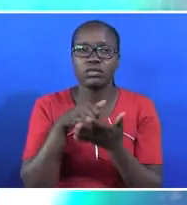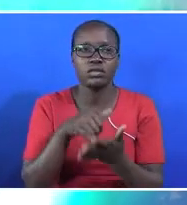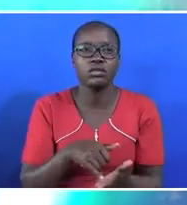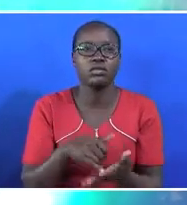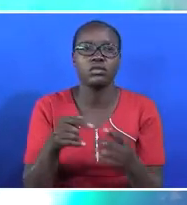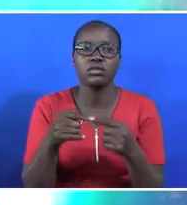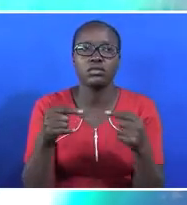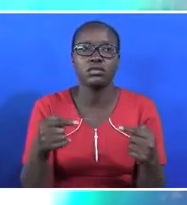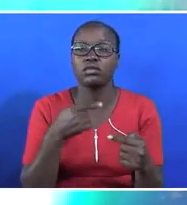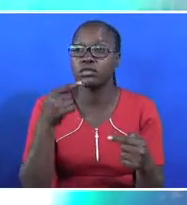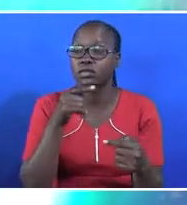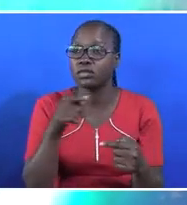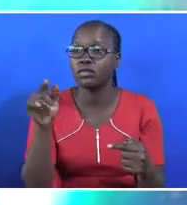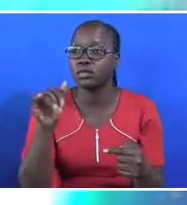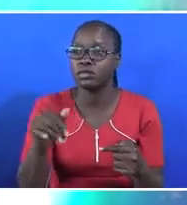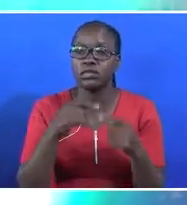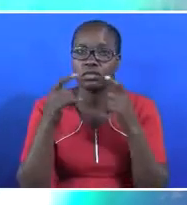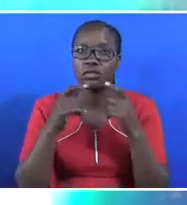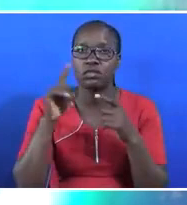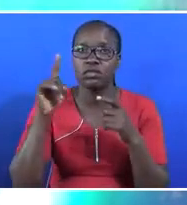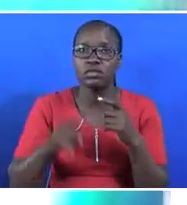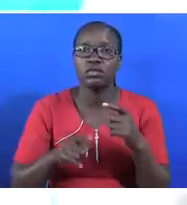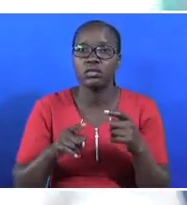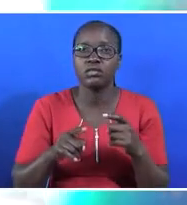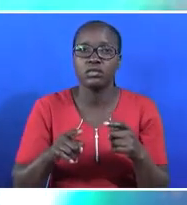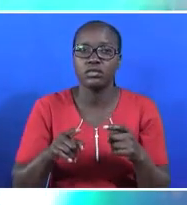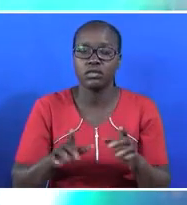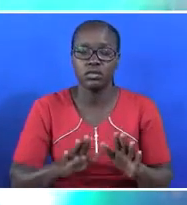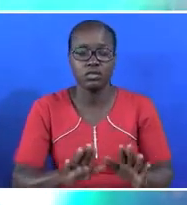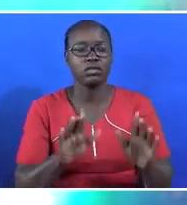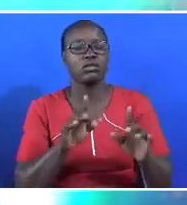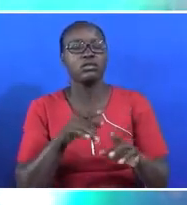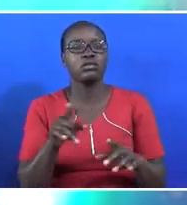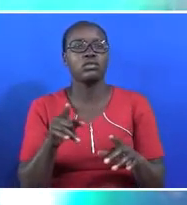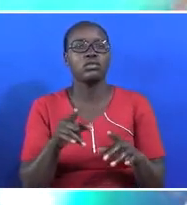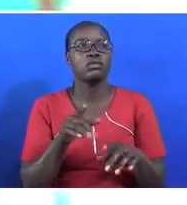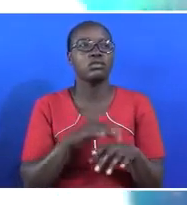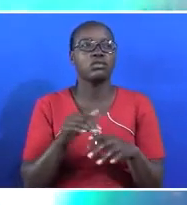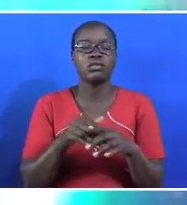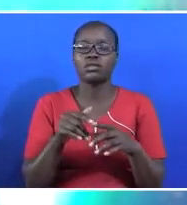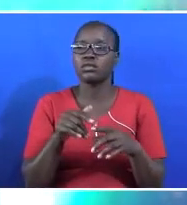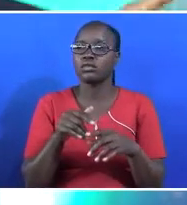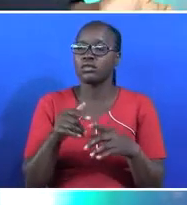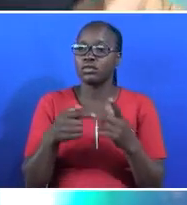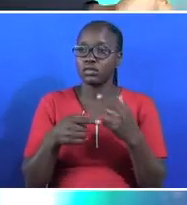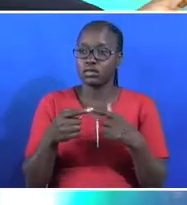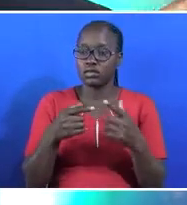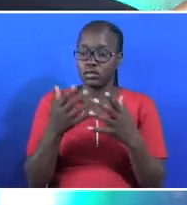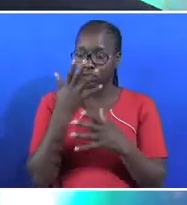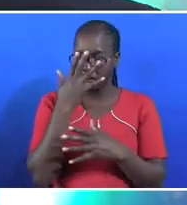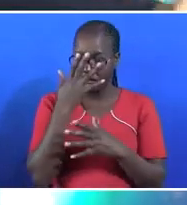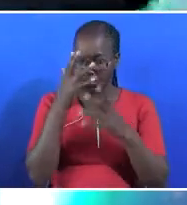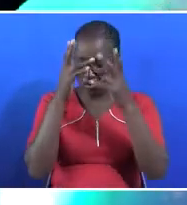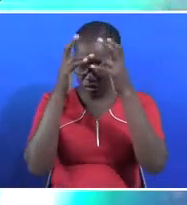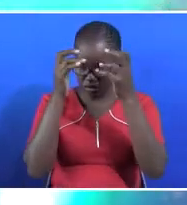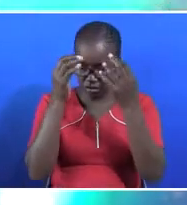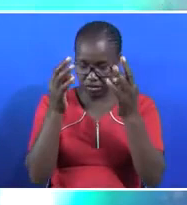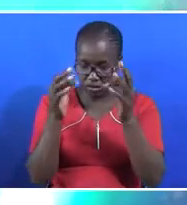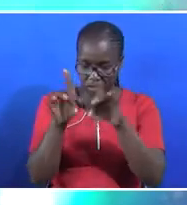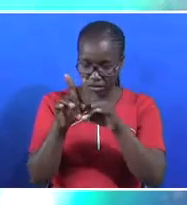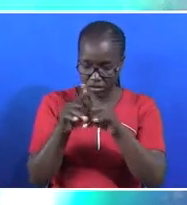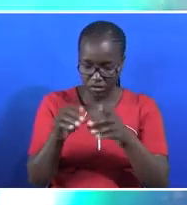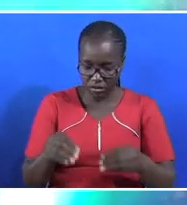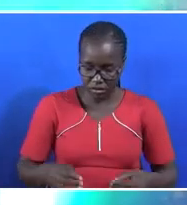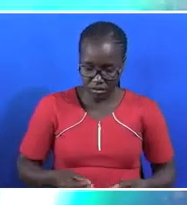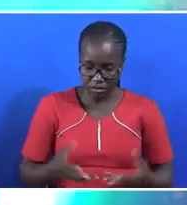The enemy has told you that your sin cannot leave you, calling you forth to come. Let's shame the devil even as we give